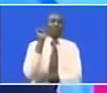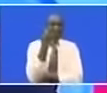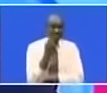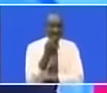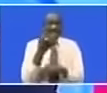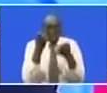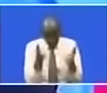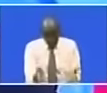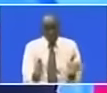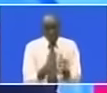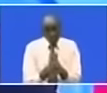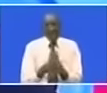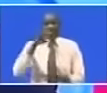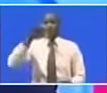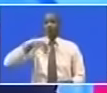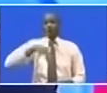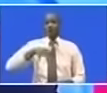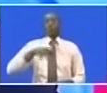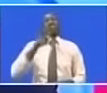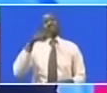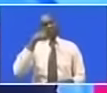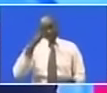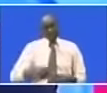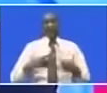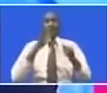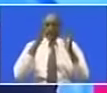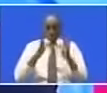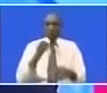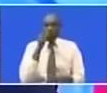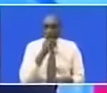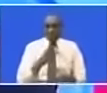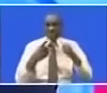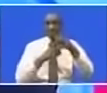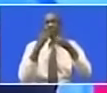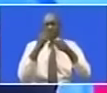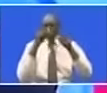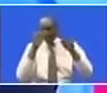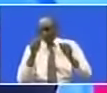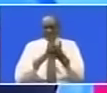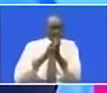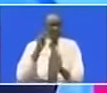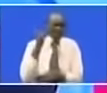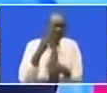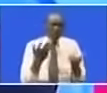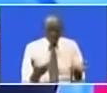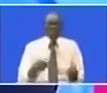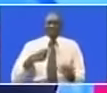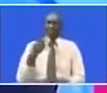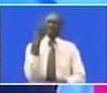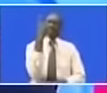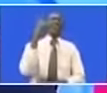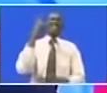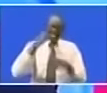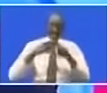voters are deciding whether or not 71-year-old Denis Sassou Nguesso, who has already been in power for 31